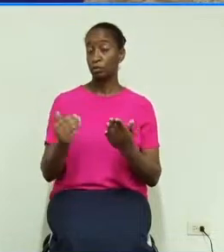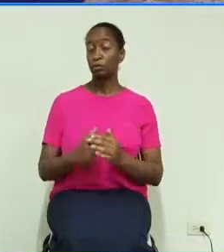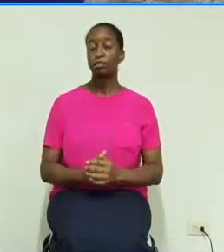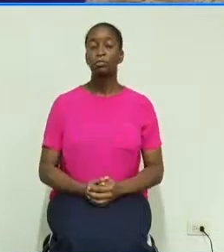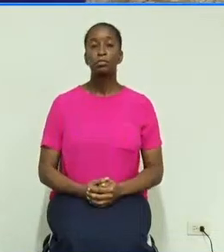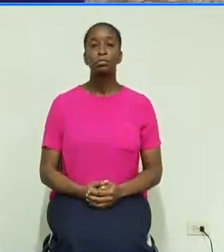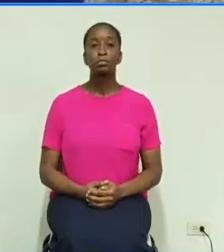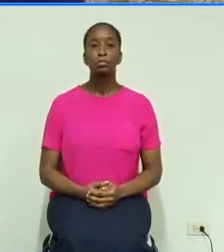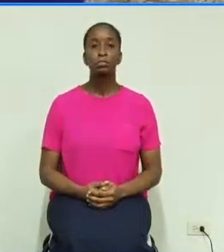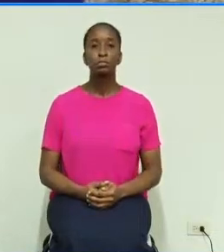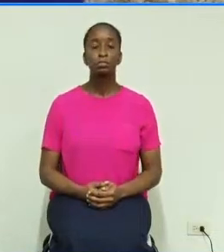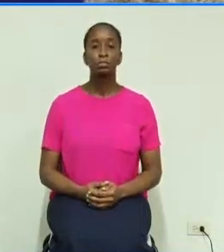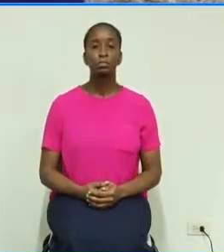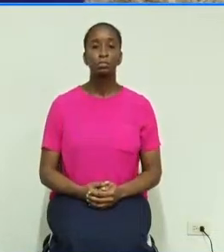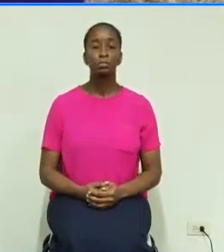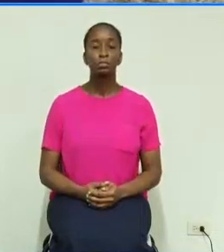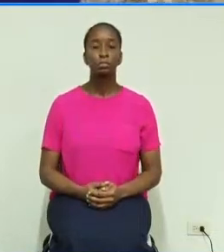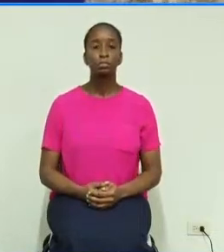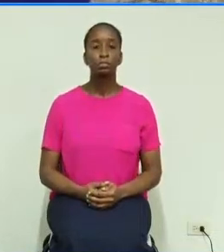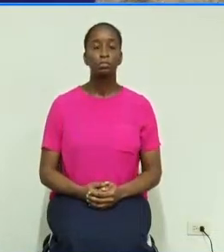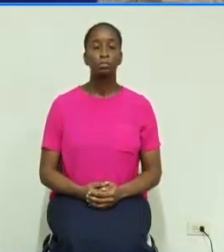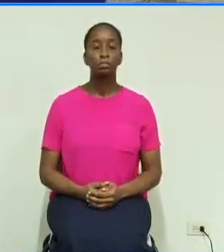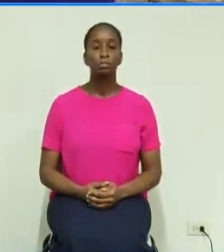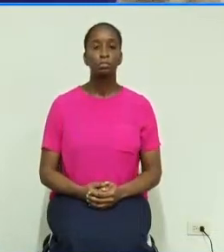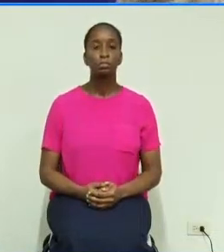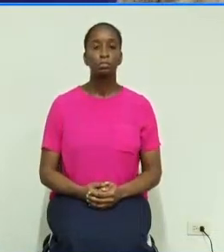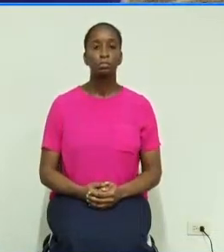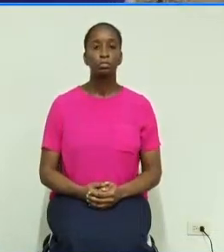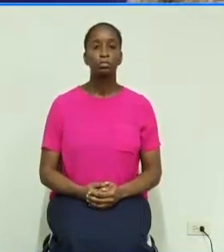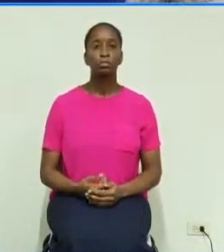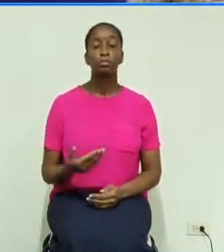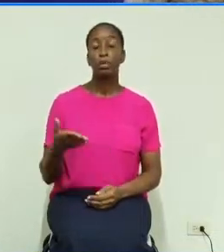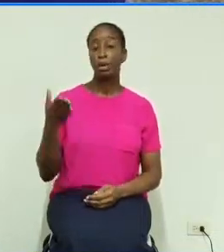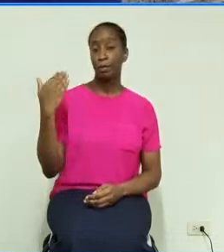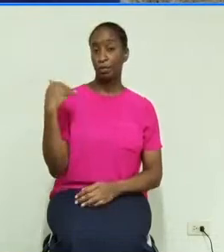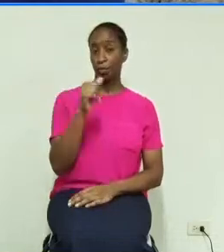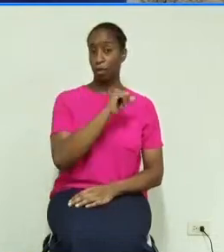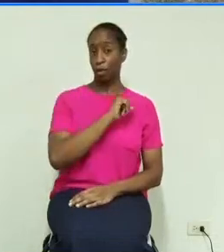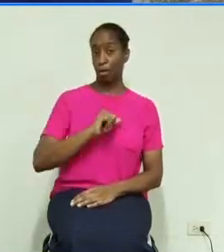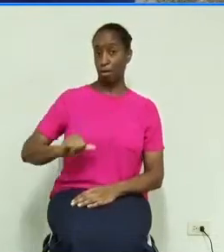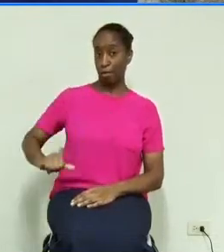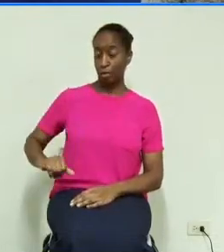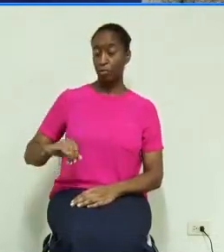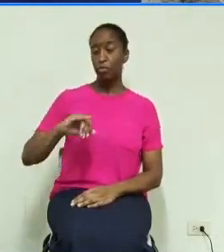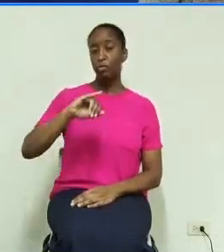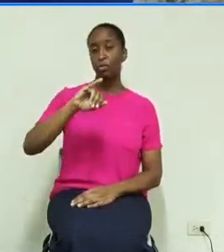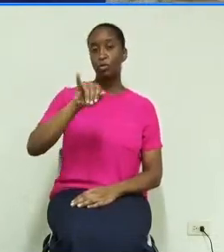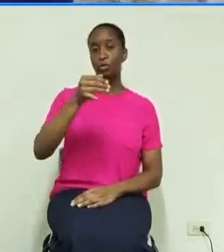former Ambassador John Beale, Barbados' former